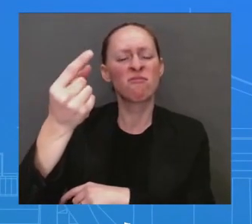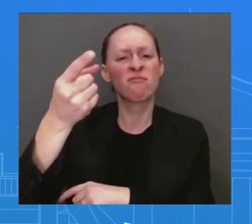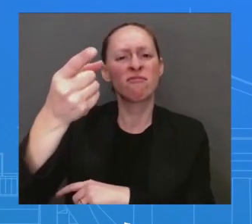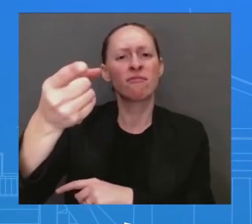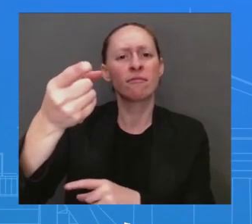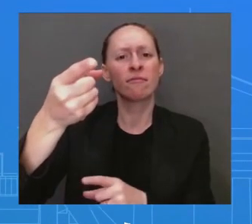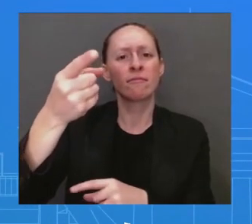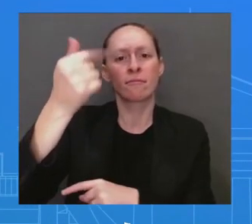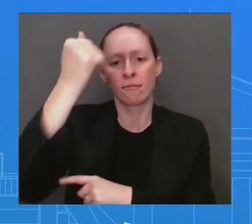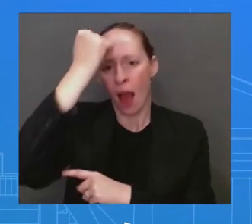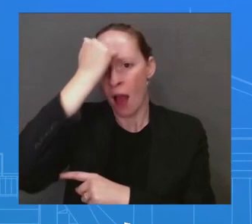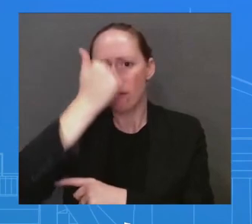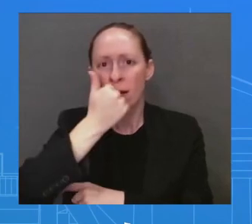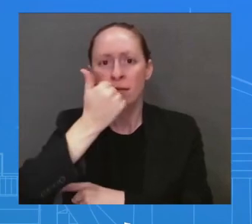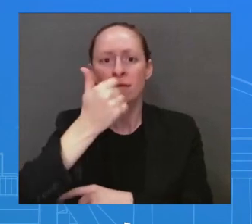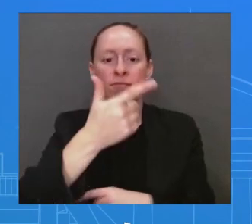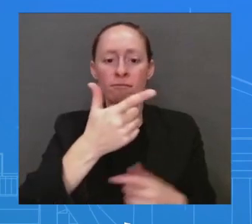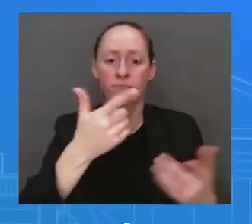happen in a vacuum?